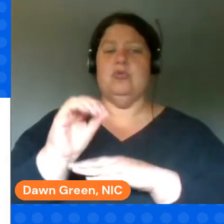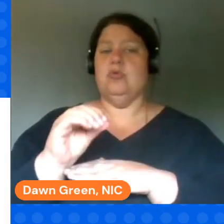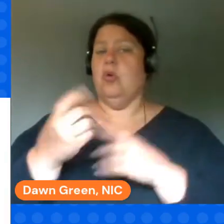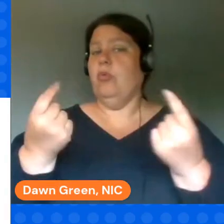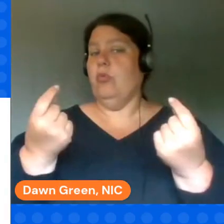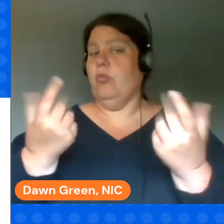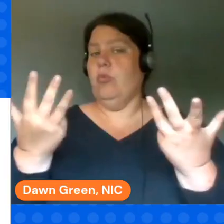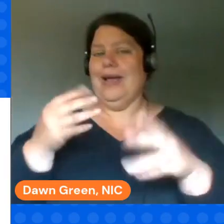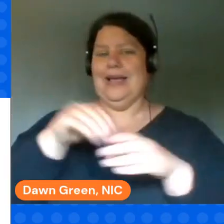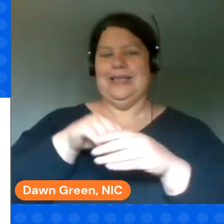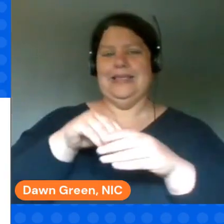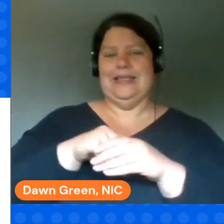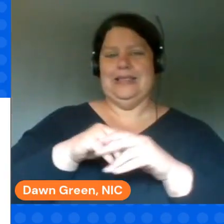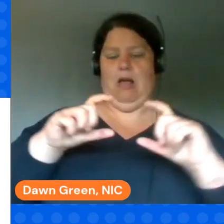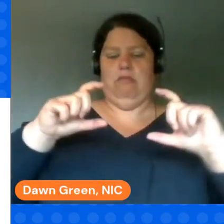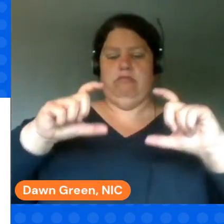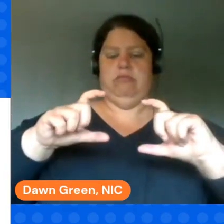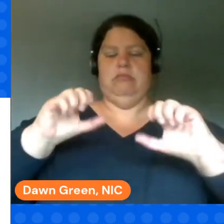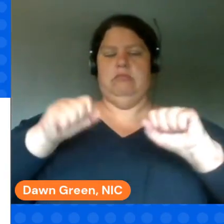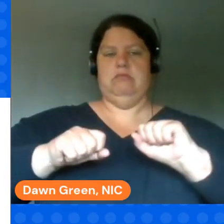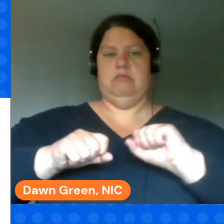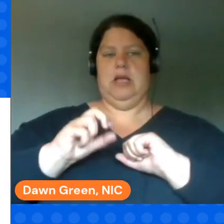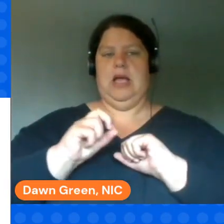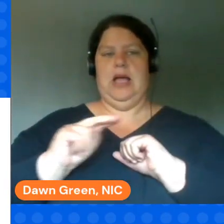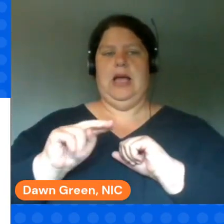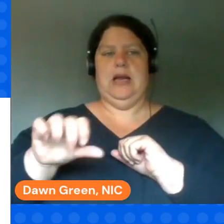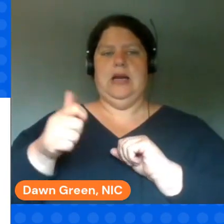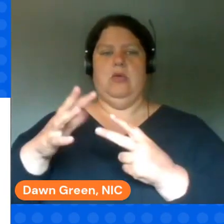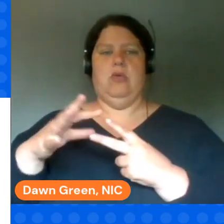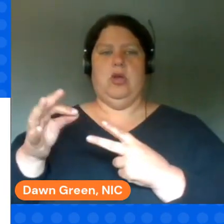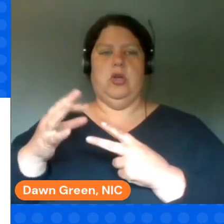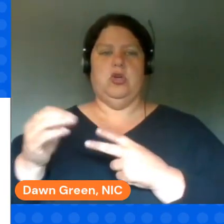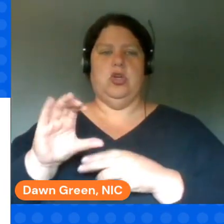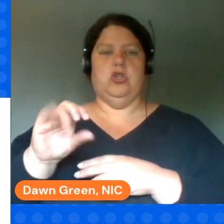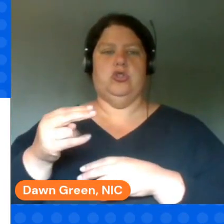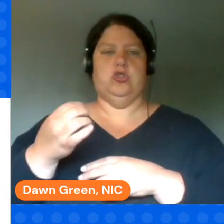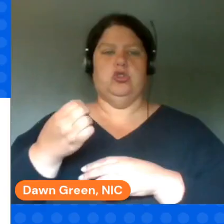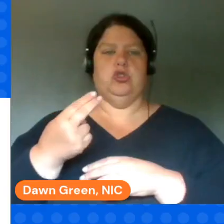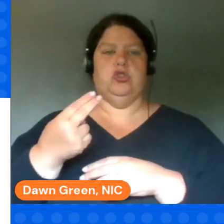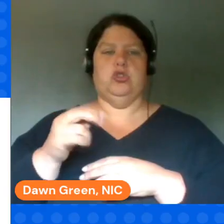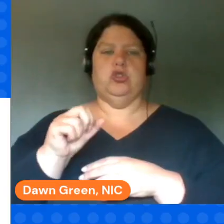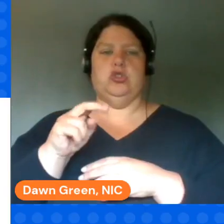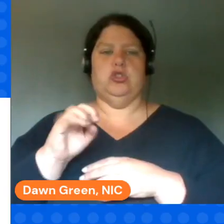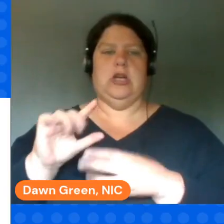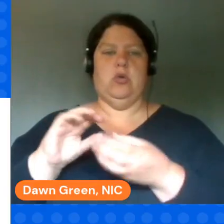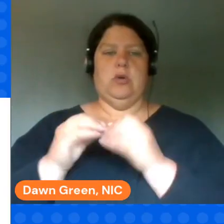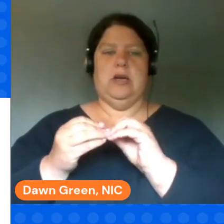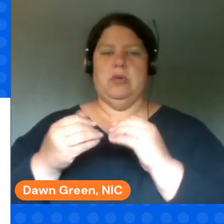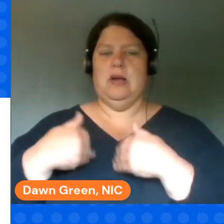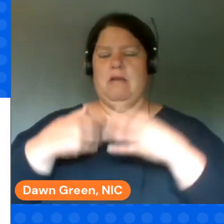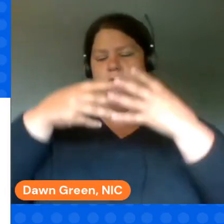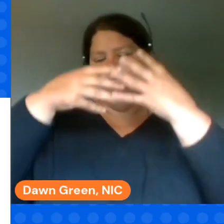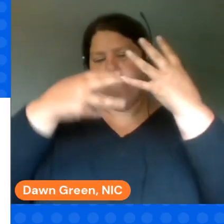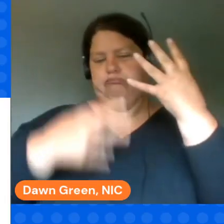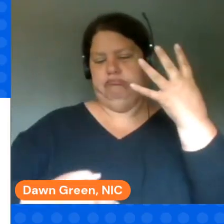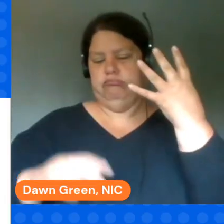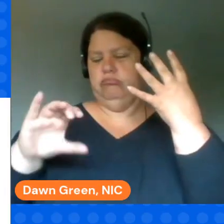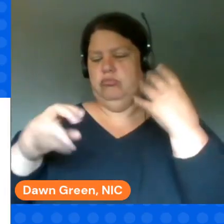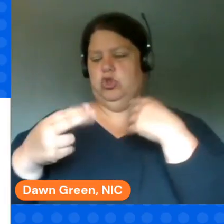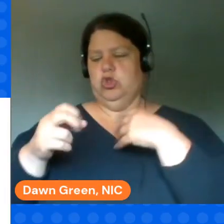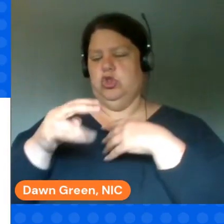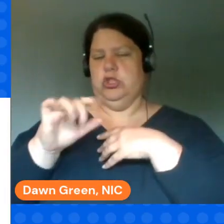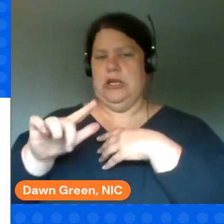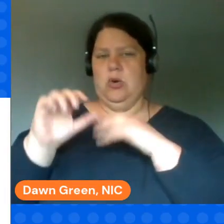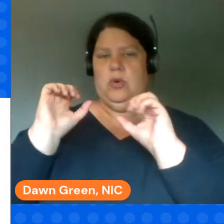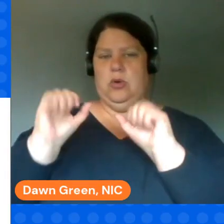inside of the block menu, you can turn on another option called channel number. And that gives you a bunch of different channels that you can put your beam messages